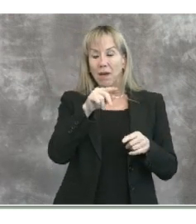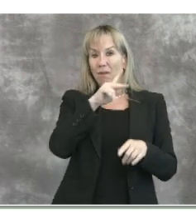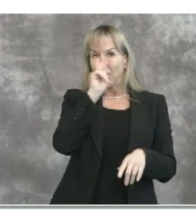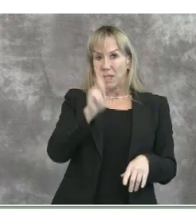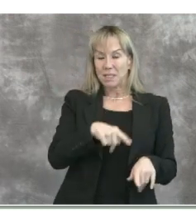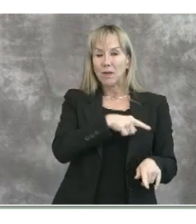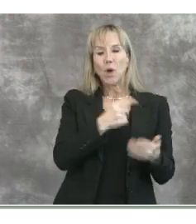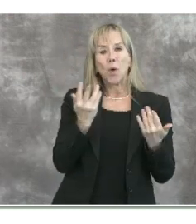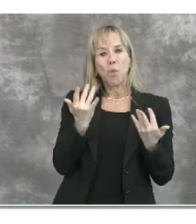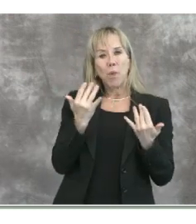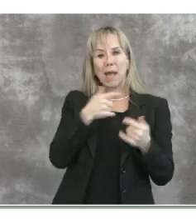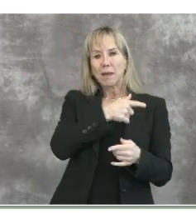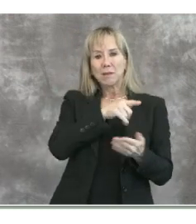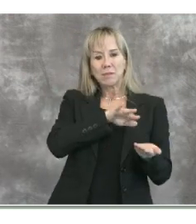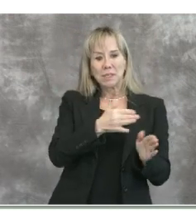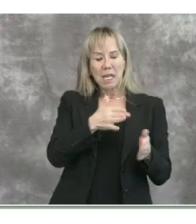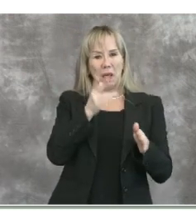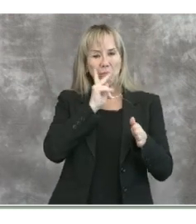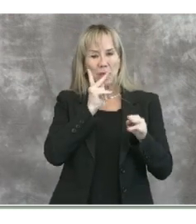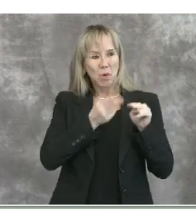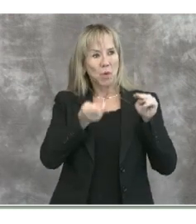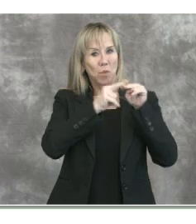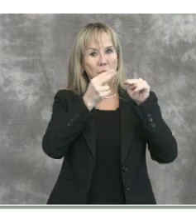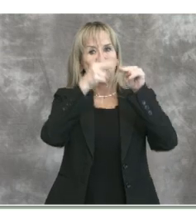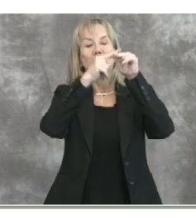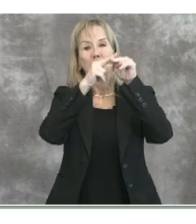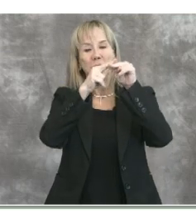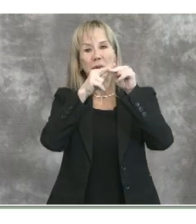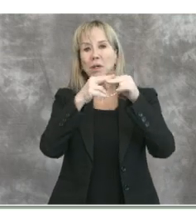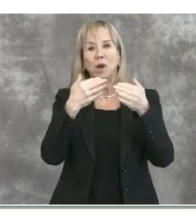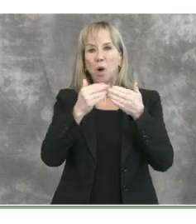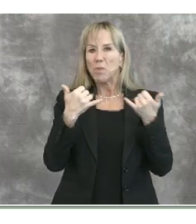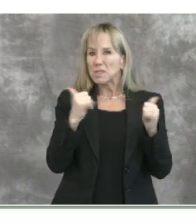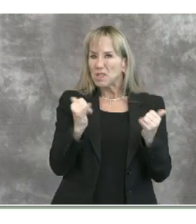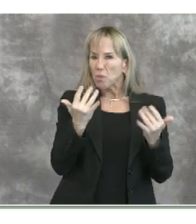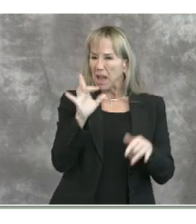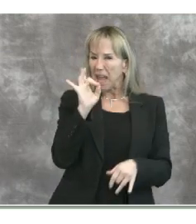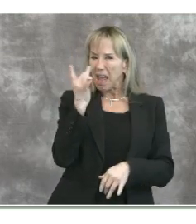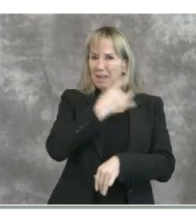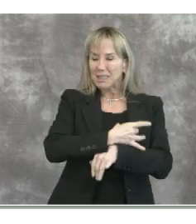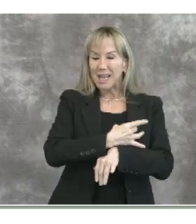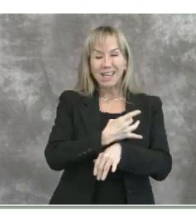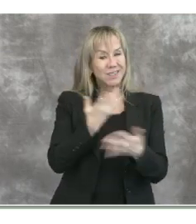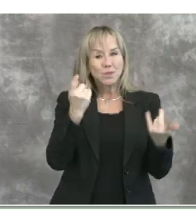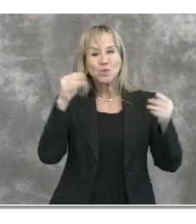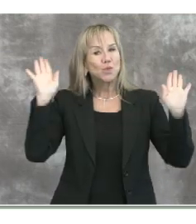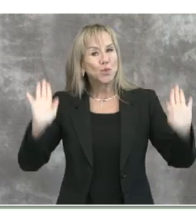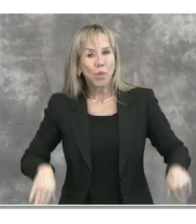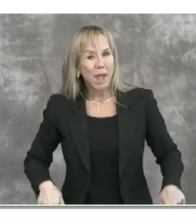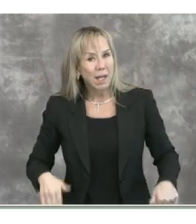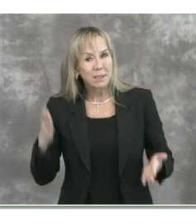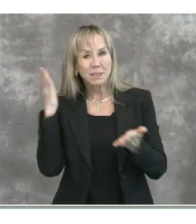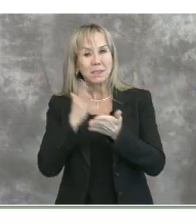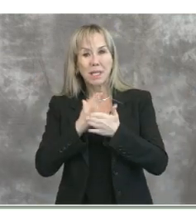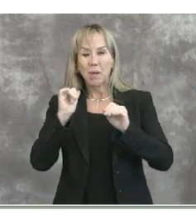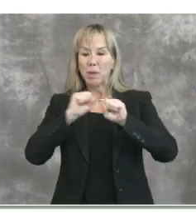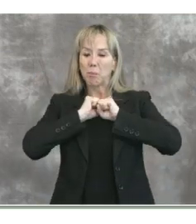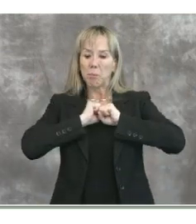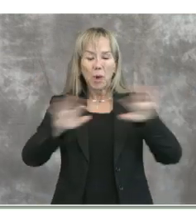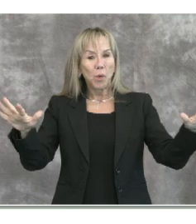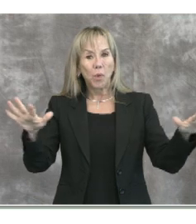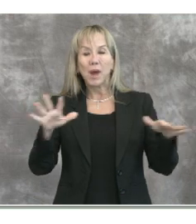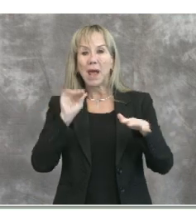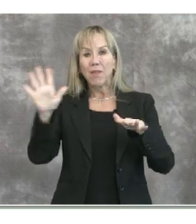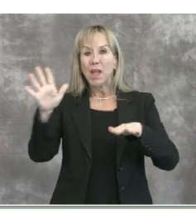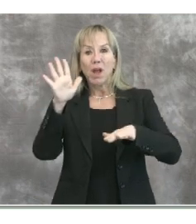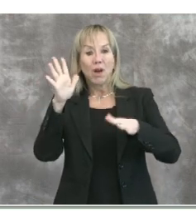after their death rate began to climb significantly to take steps and actions, and by that point it was too late to stop the overwhelming of their healthcare